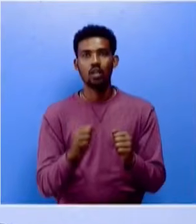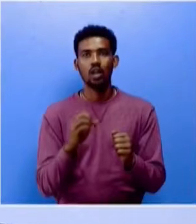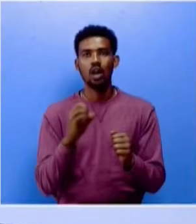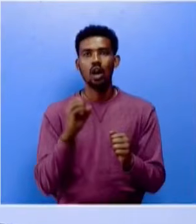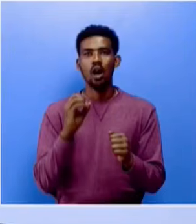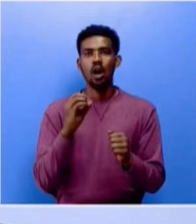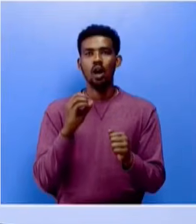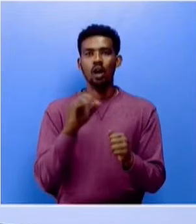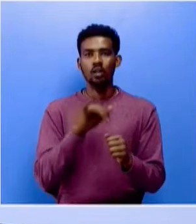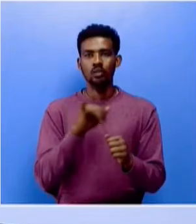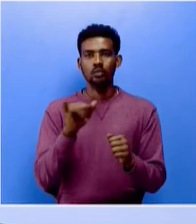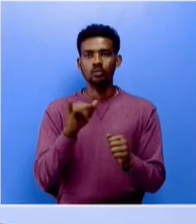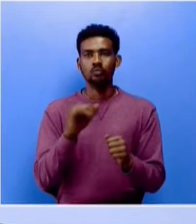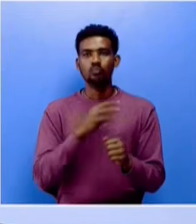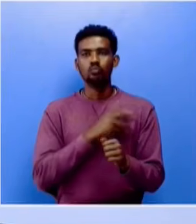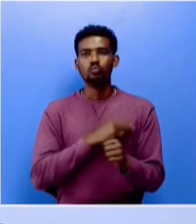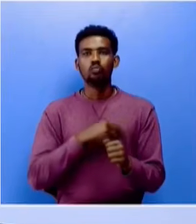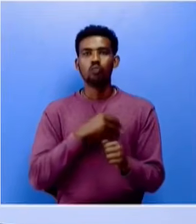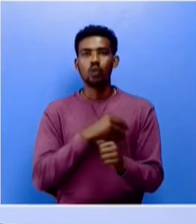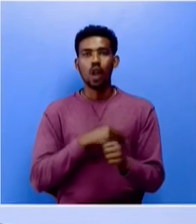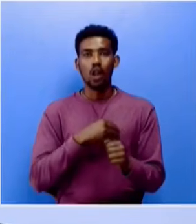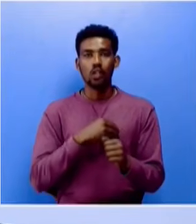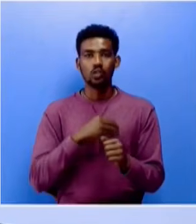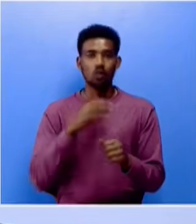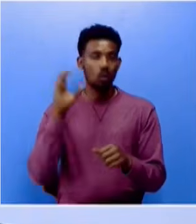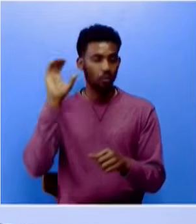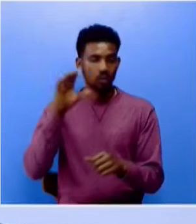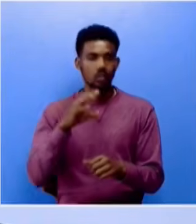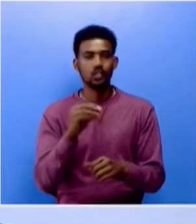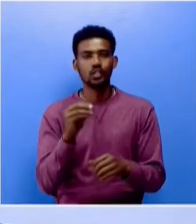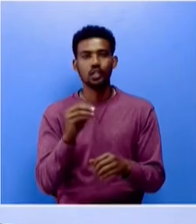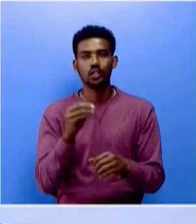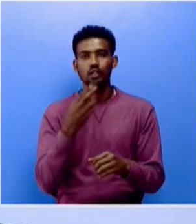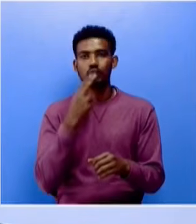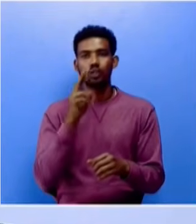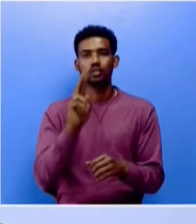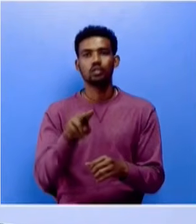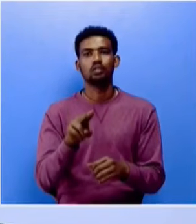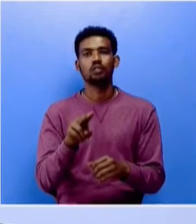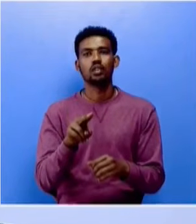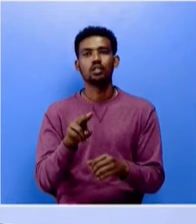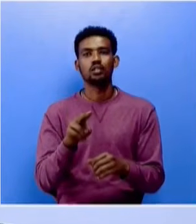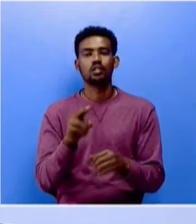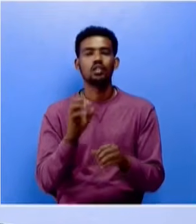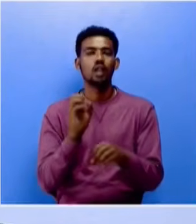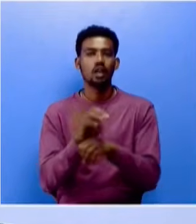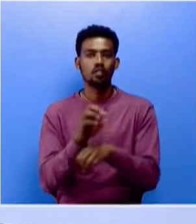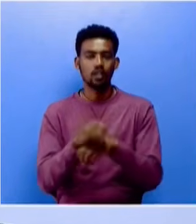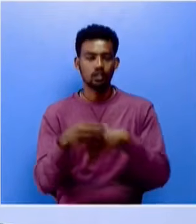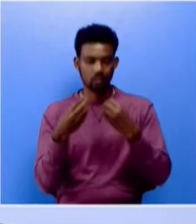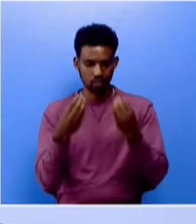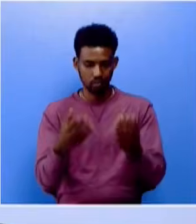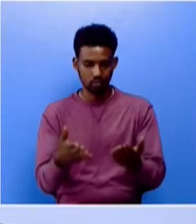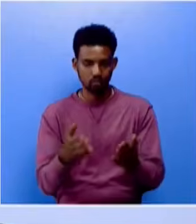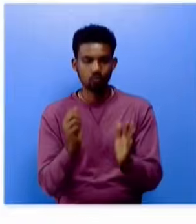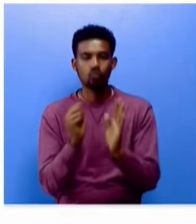to express moral obligation and give advice. For example,